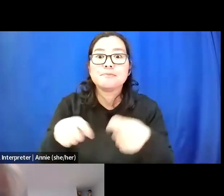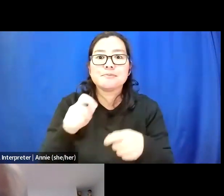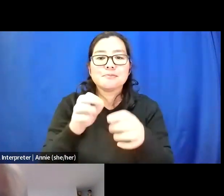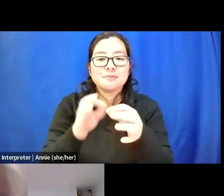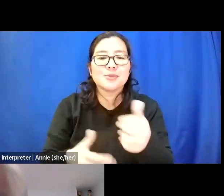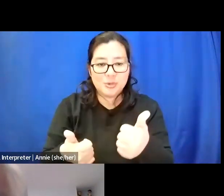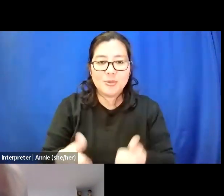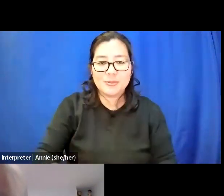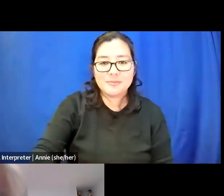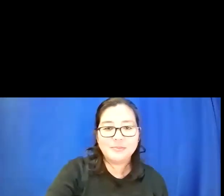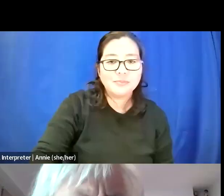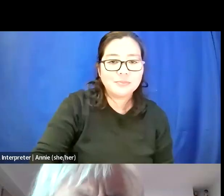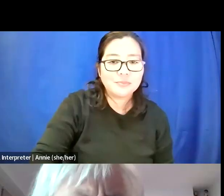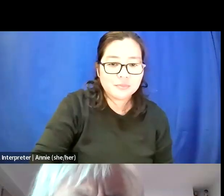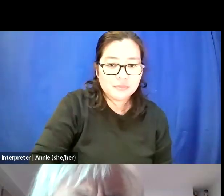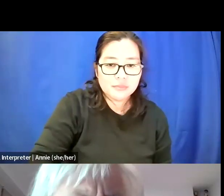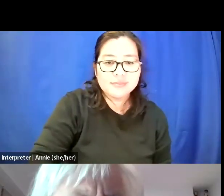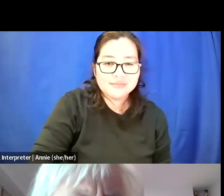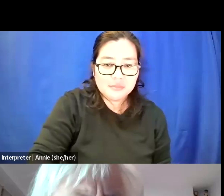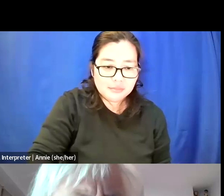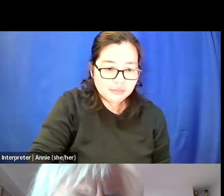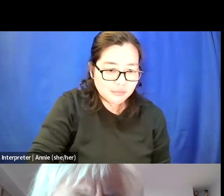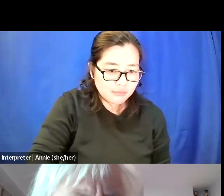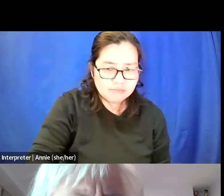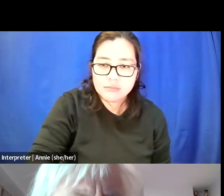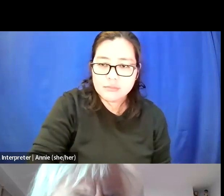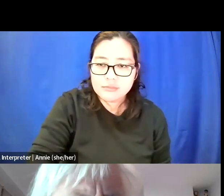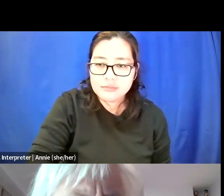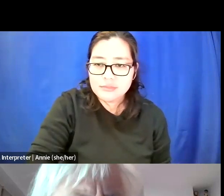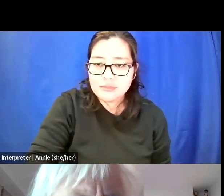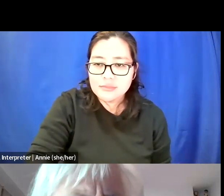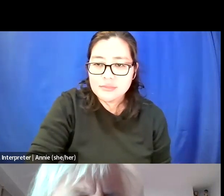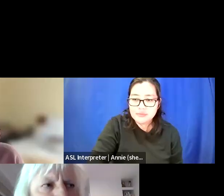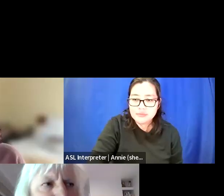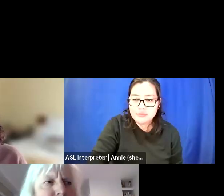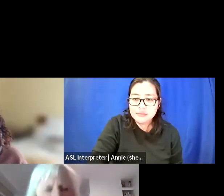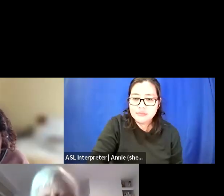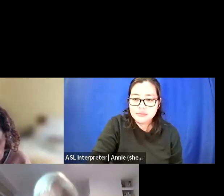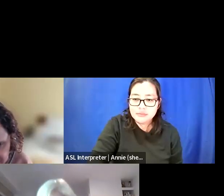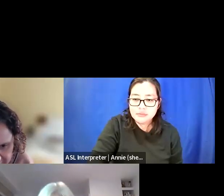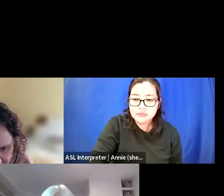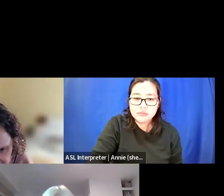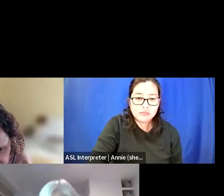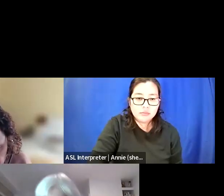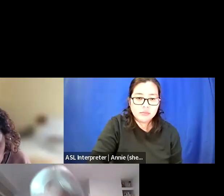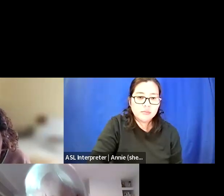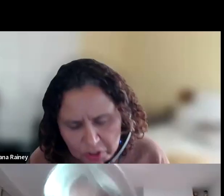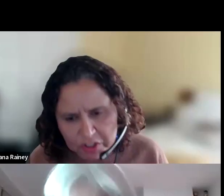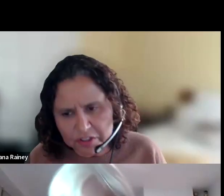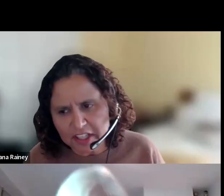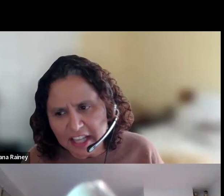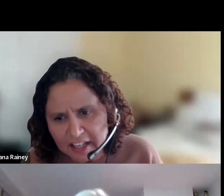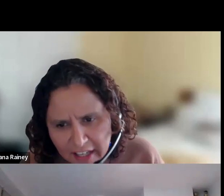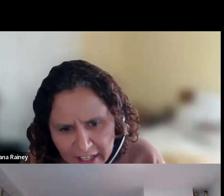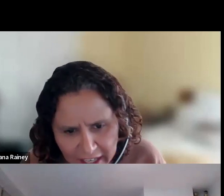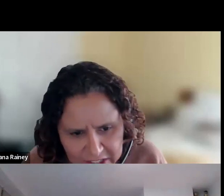Yeah, you know, like I said, I listened to the 3 descriptions, and then I listen different